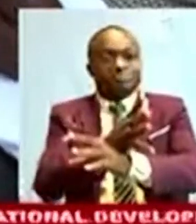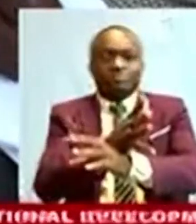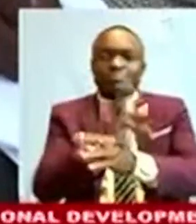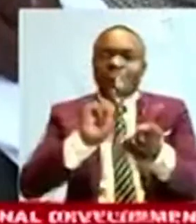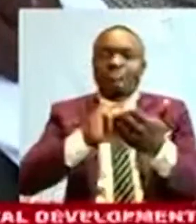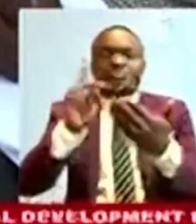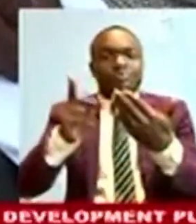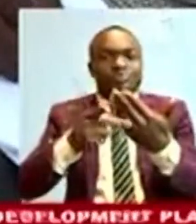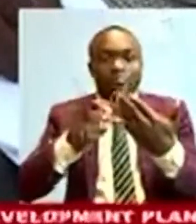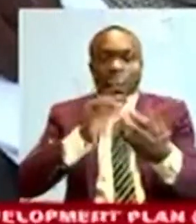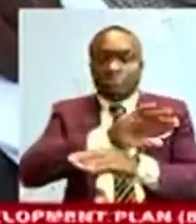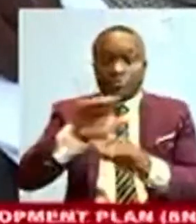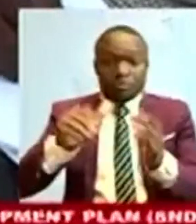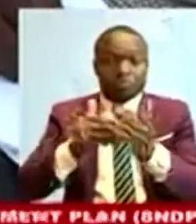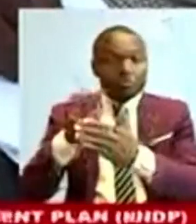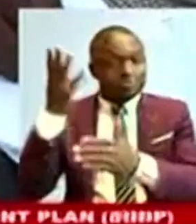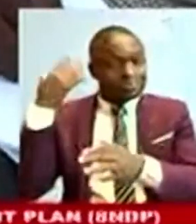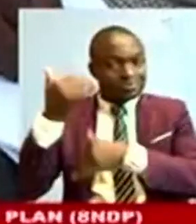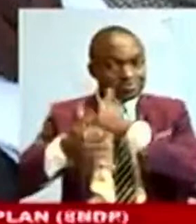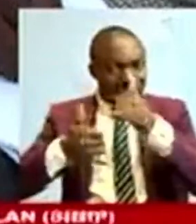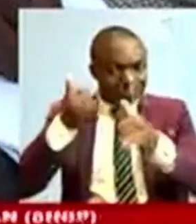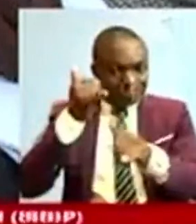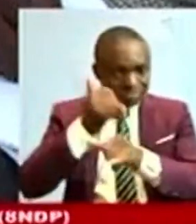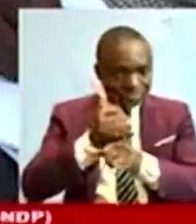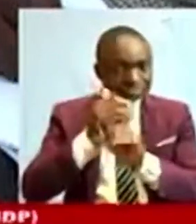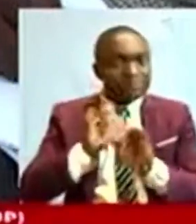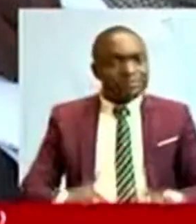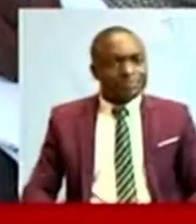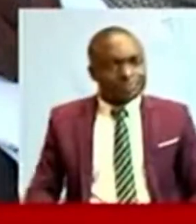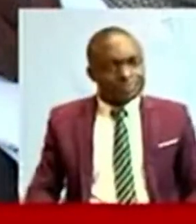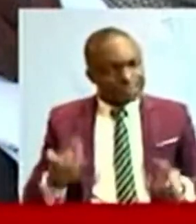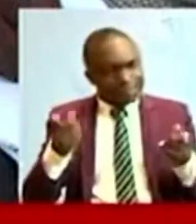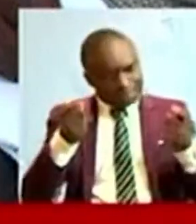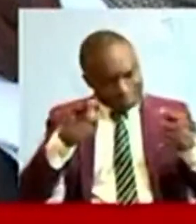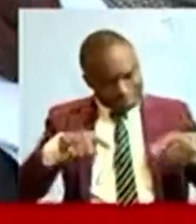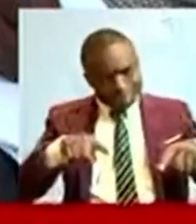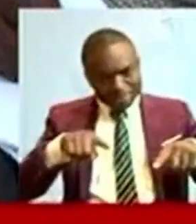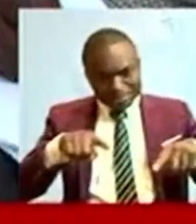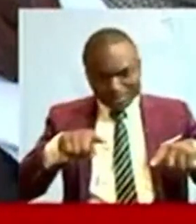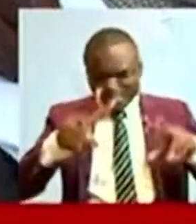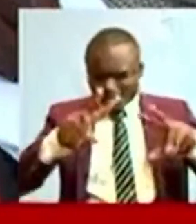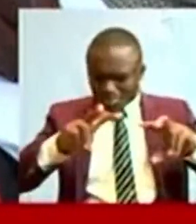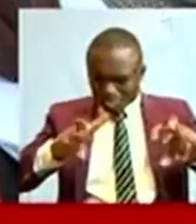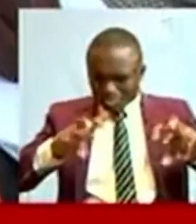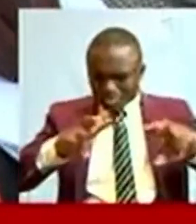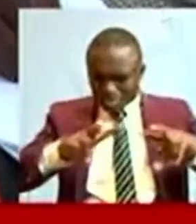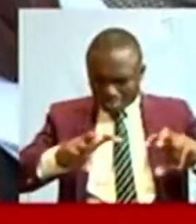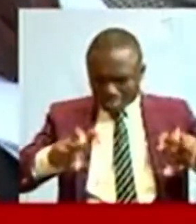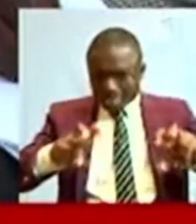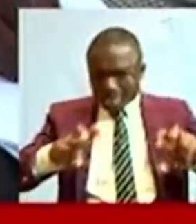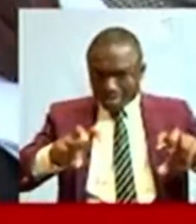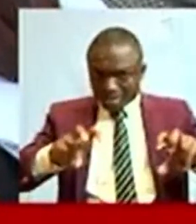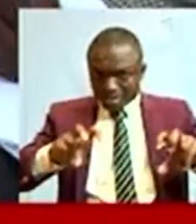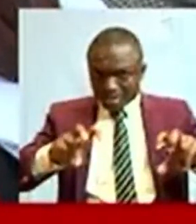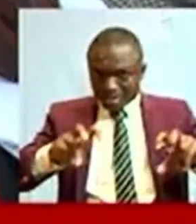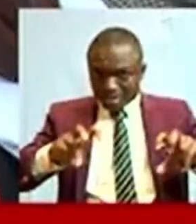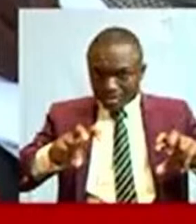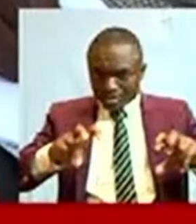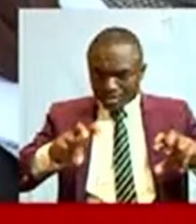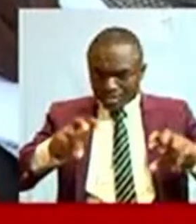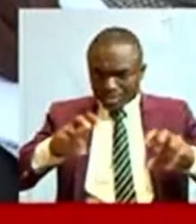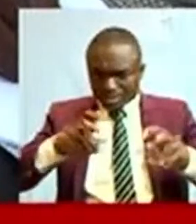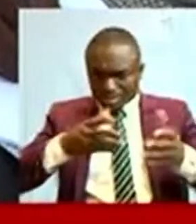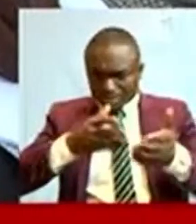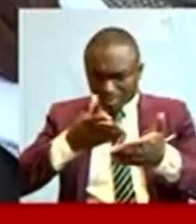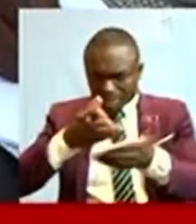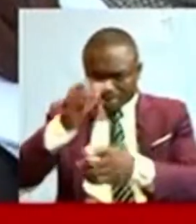the whole of last year. And so when we check for adherence to target in terms